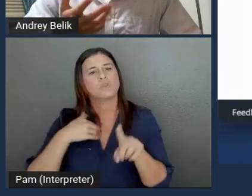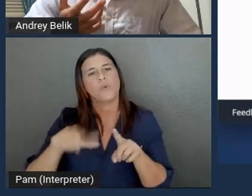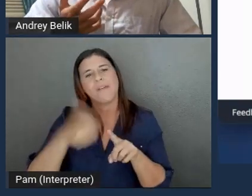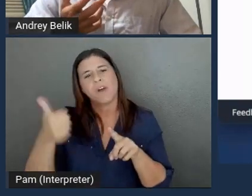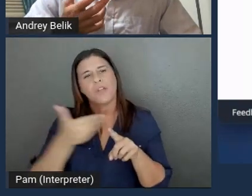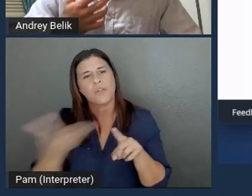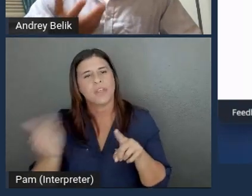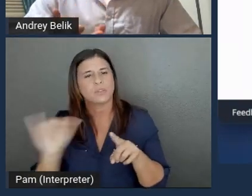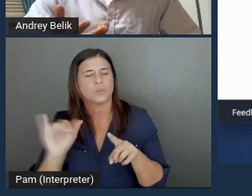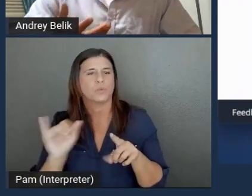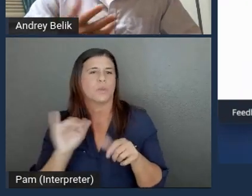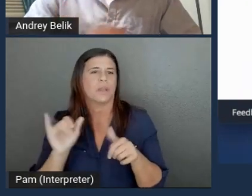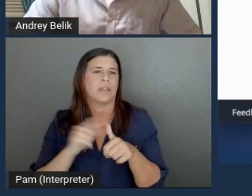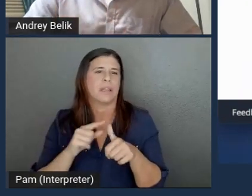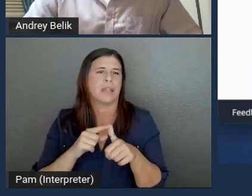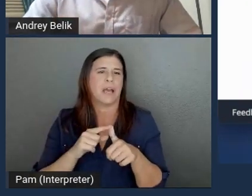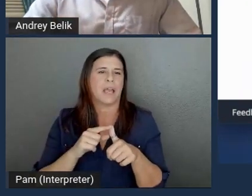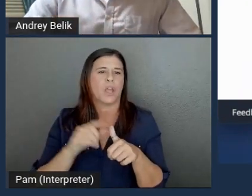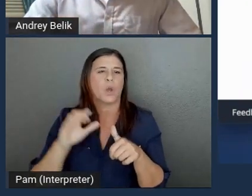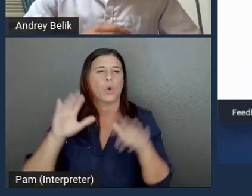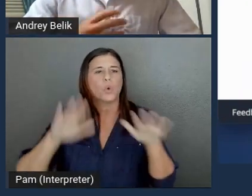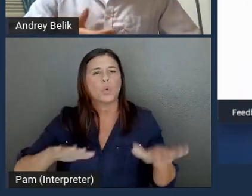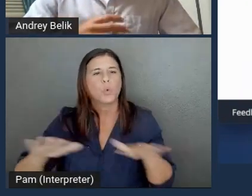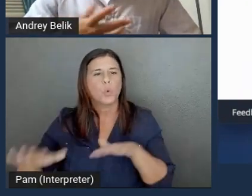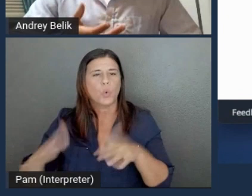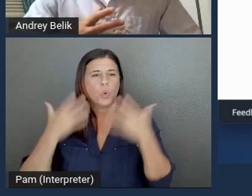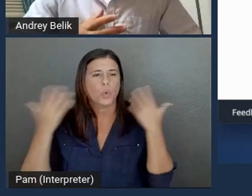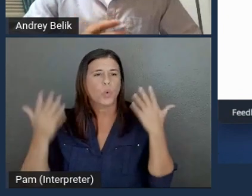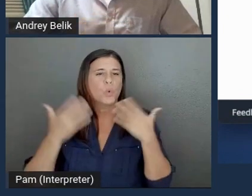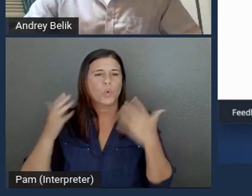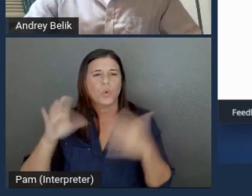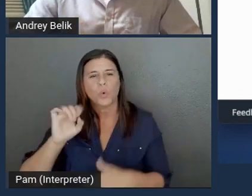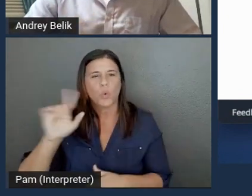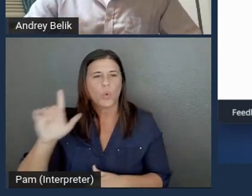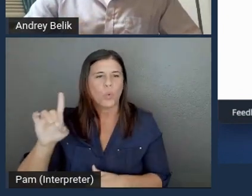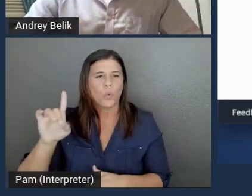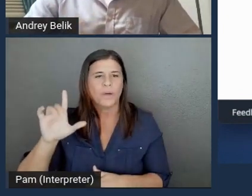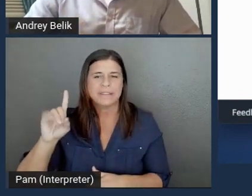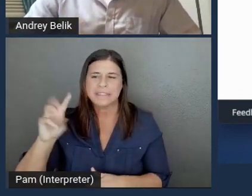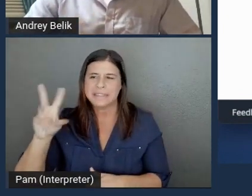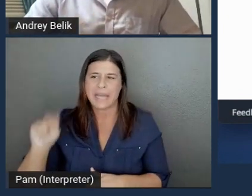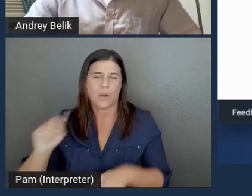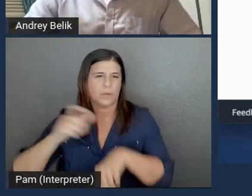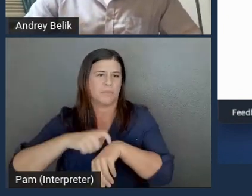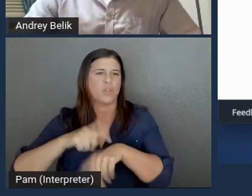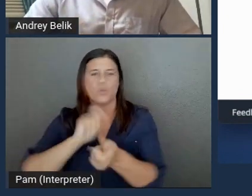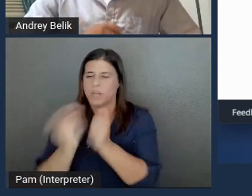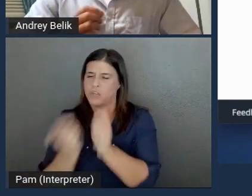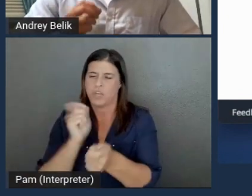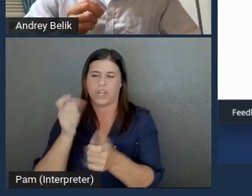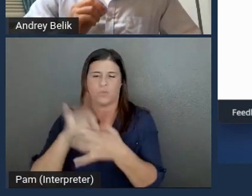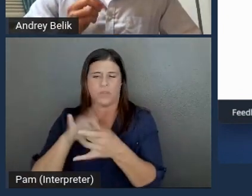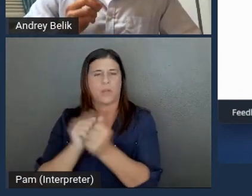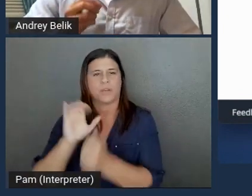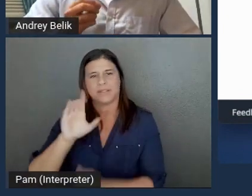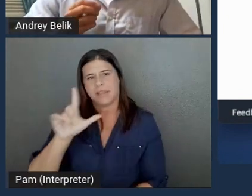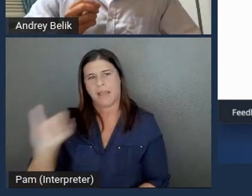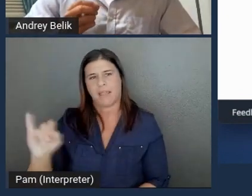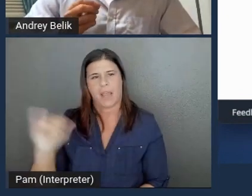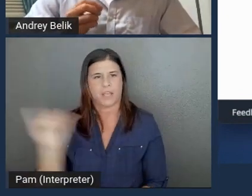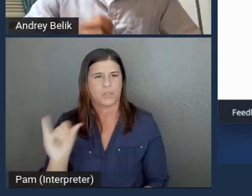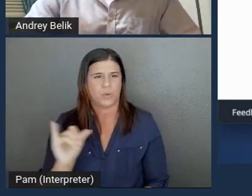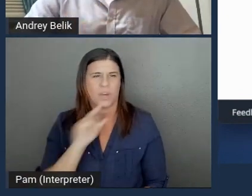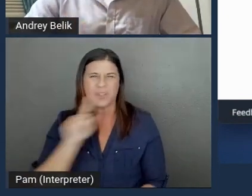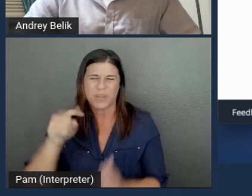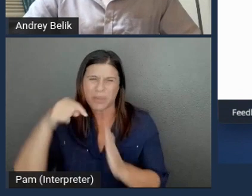like cooldown periods. The cooldowns could be changed through CLI. It's a bit more of a kind of